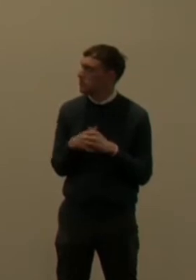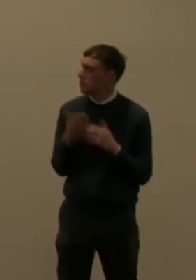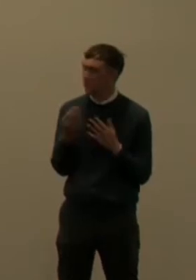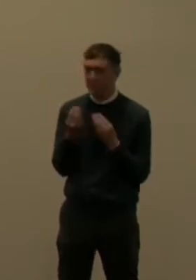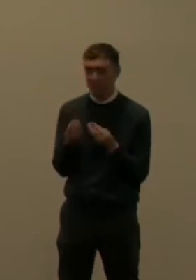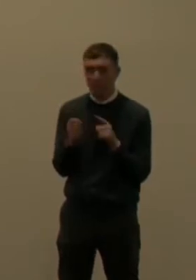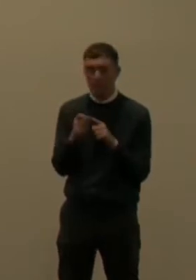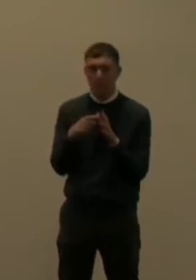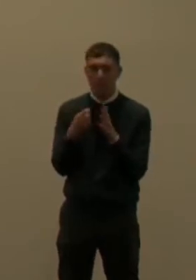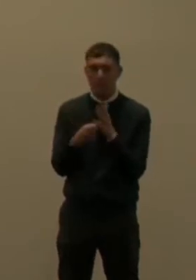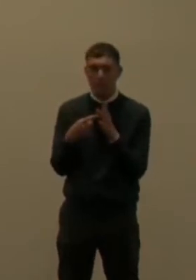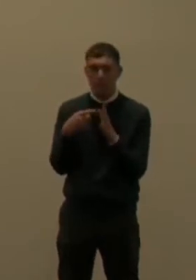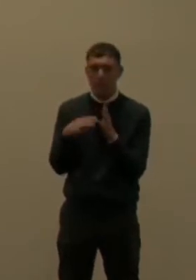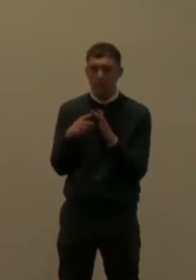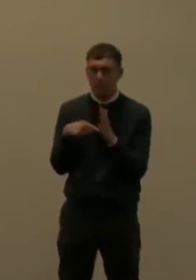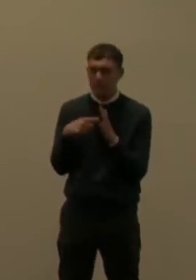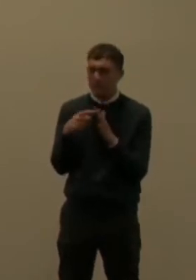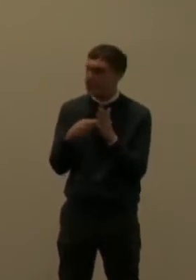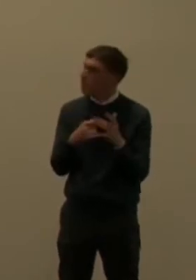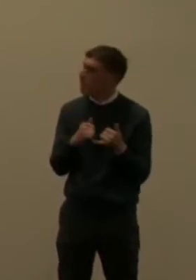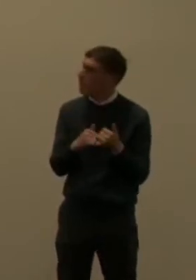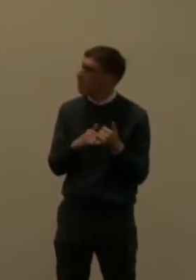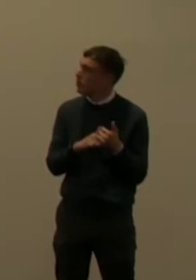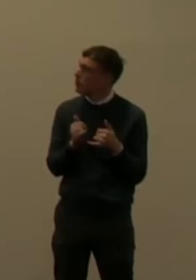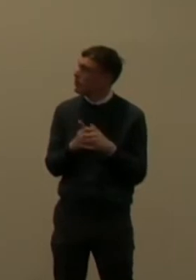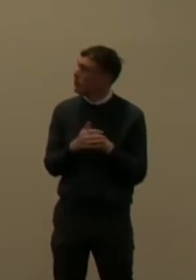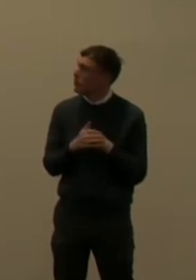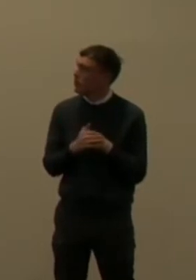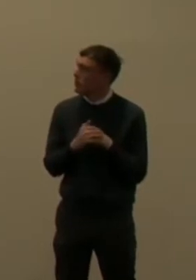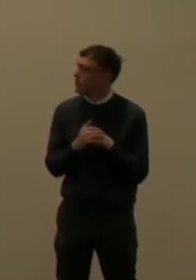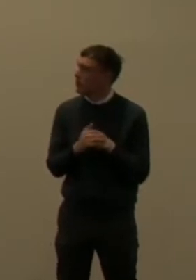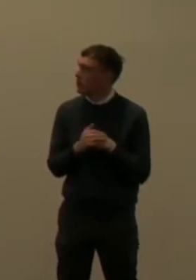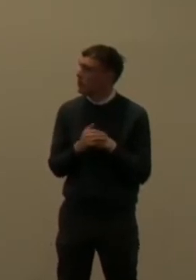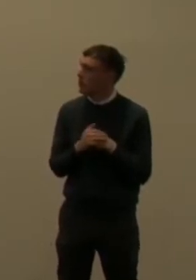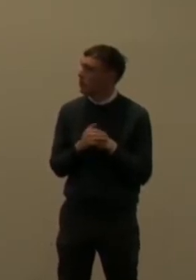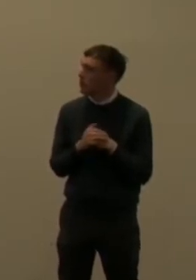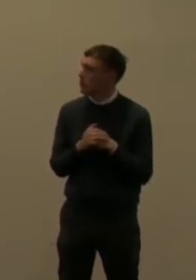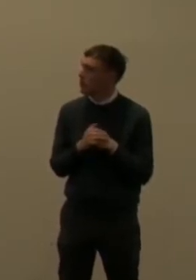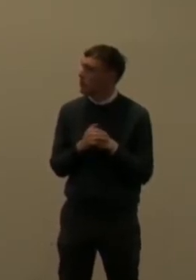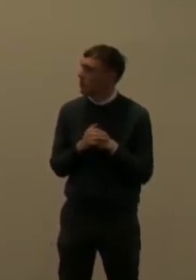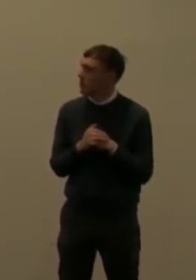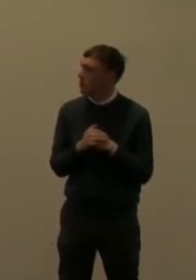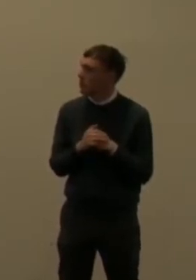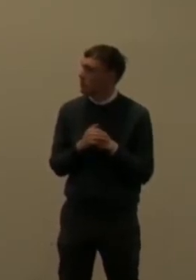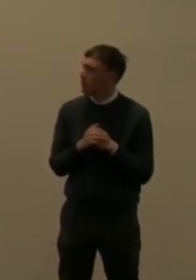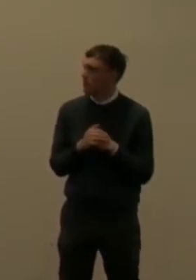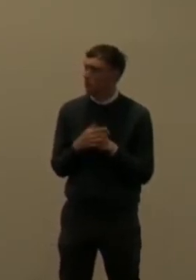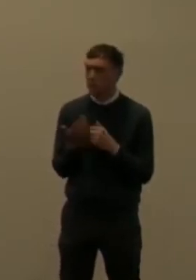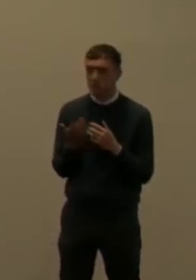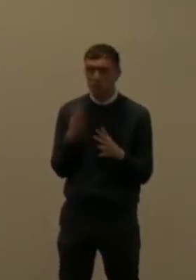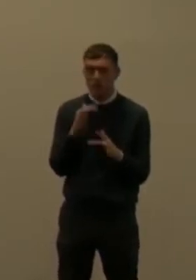parameters. Let's say basically you need to define where is the DLL of that Power Test